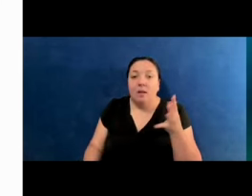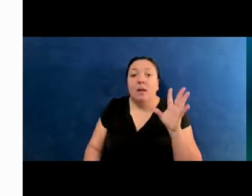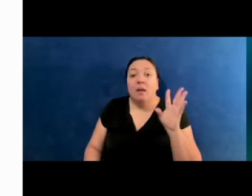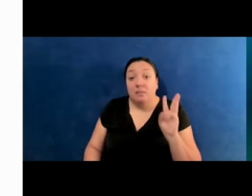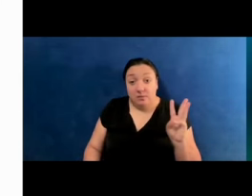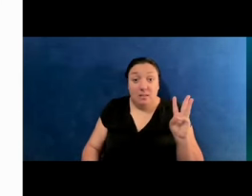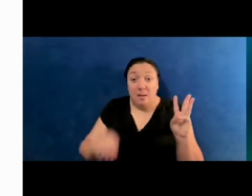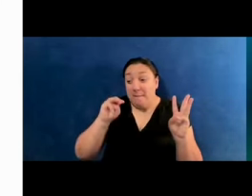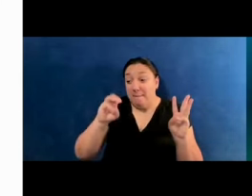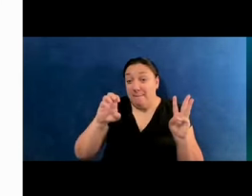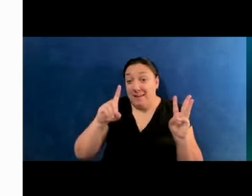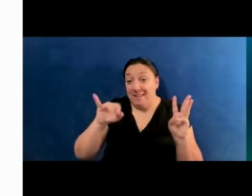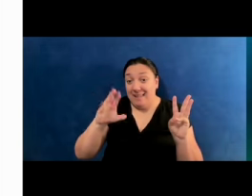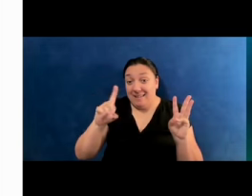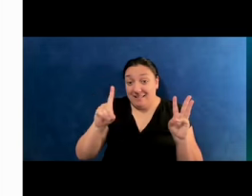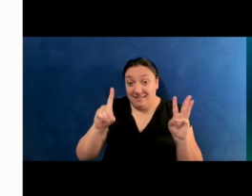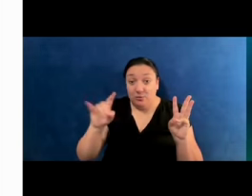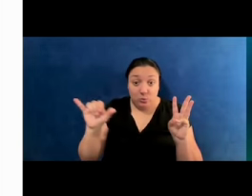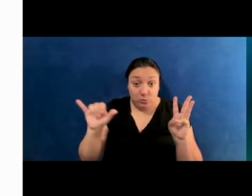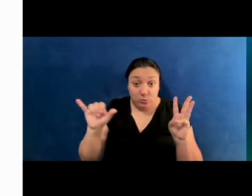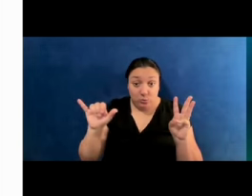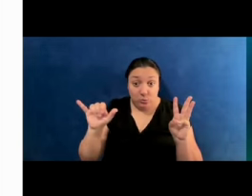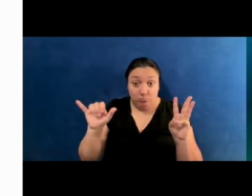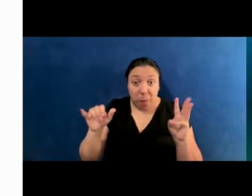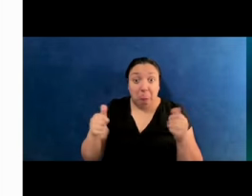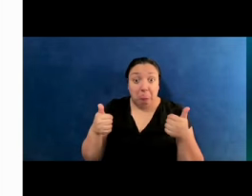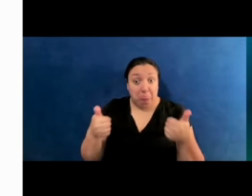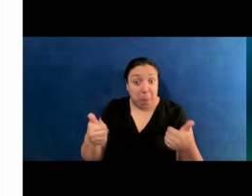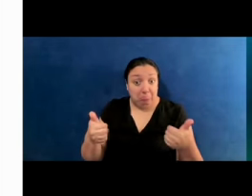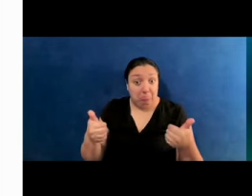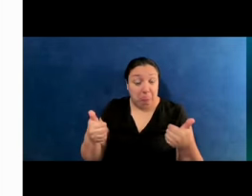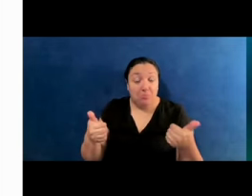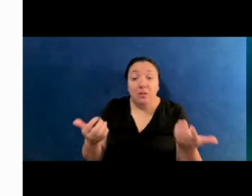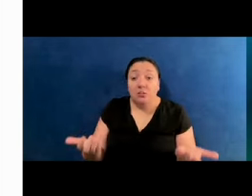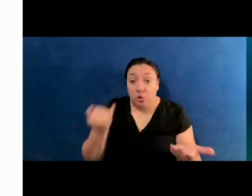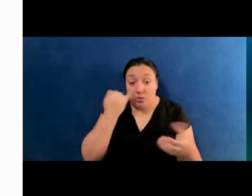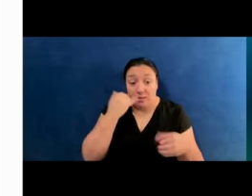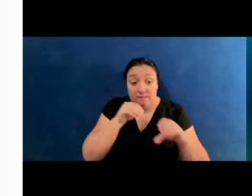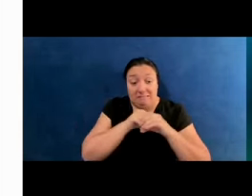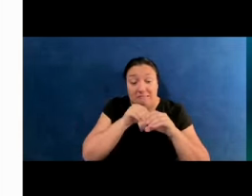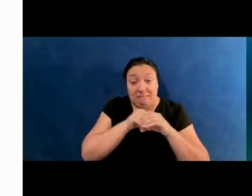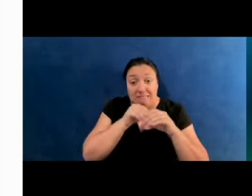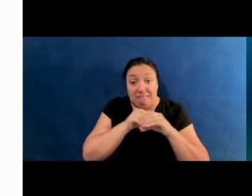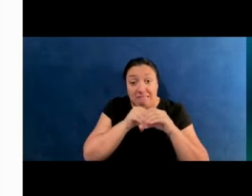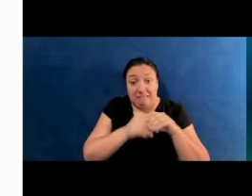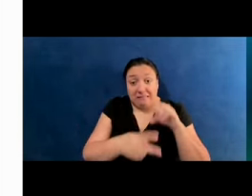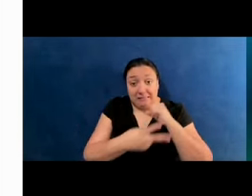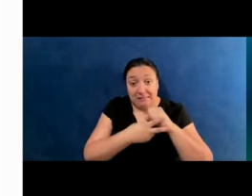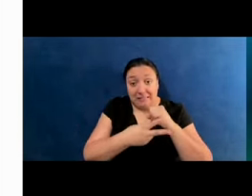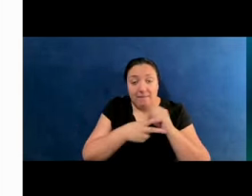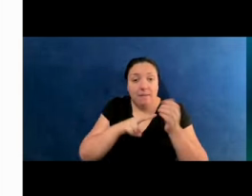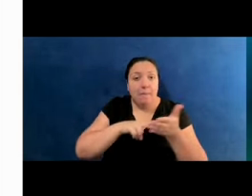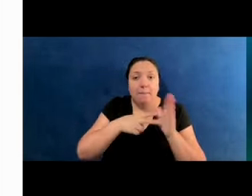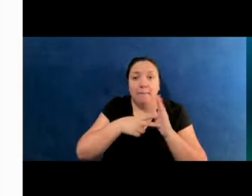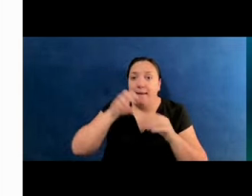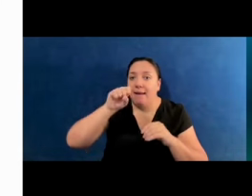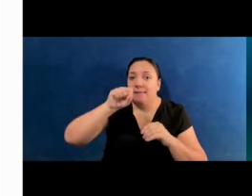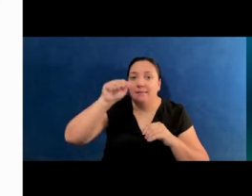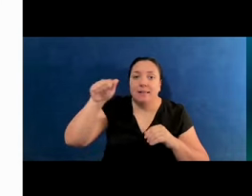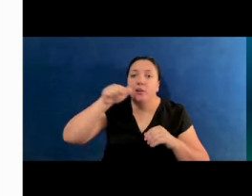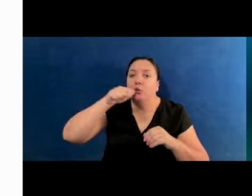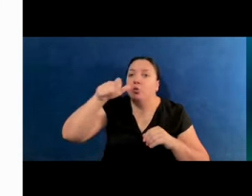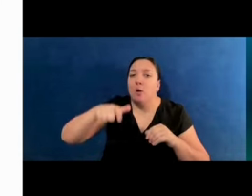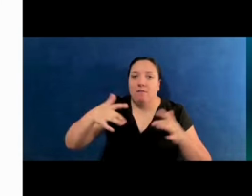well. So saving in an ABLE account can also avoid Social Security Administration